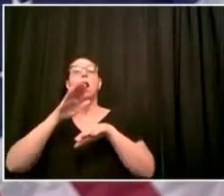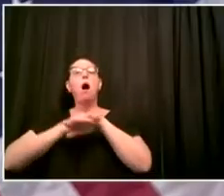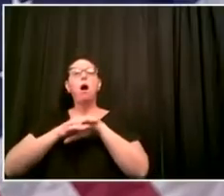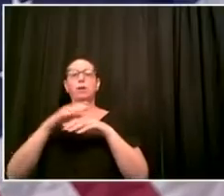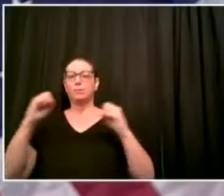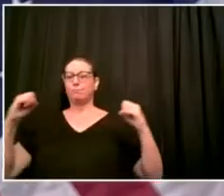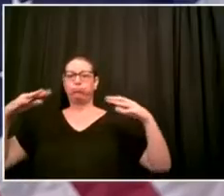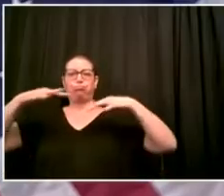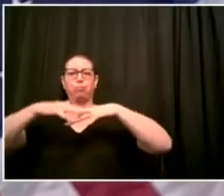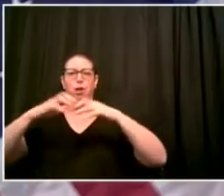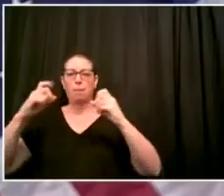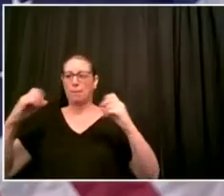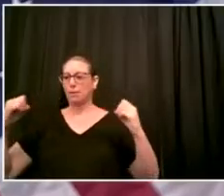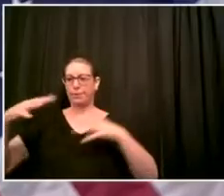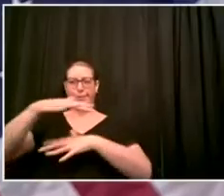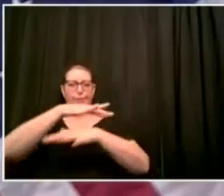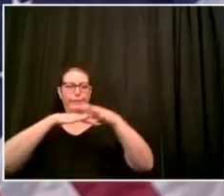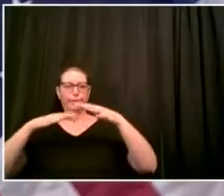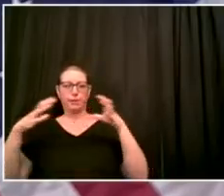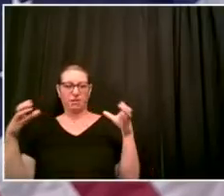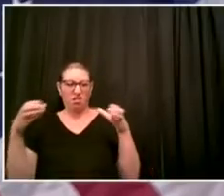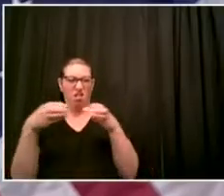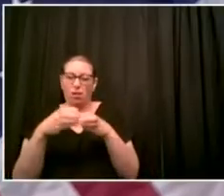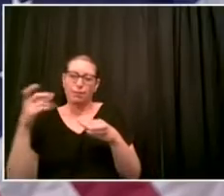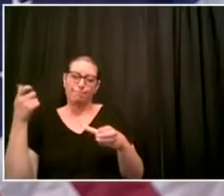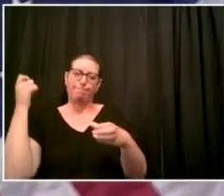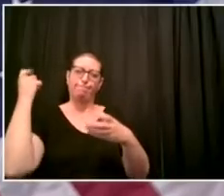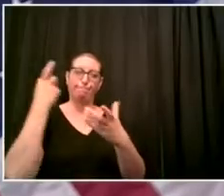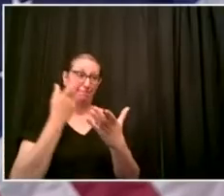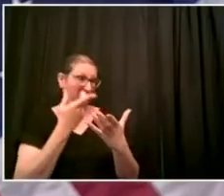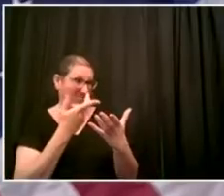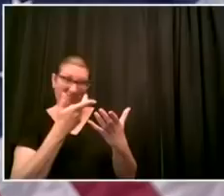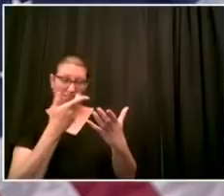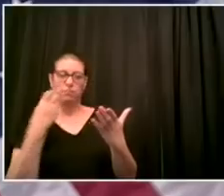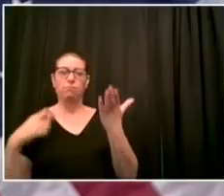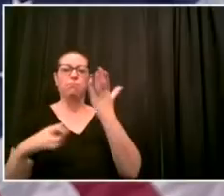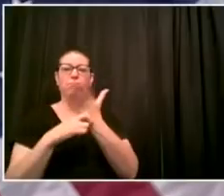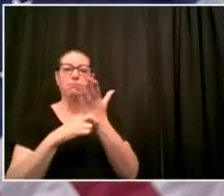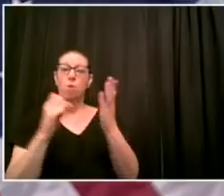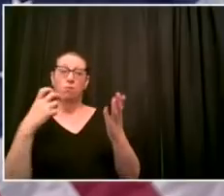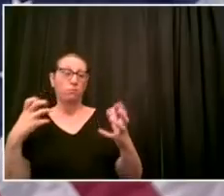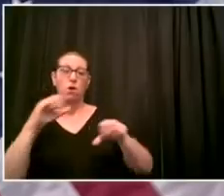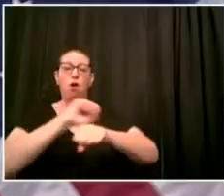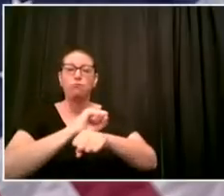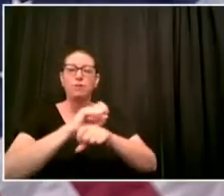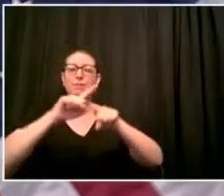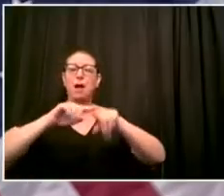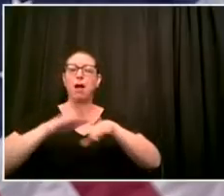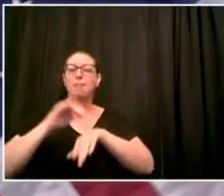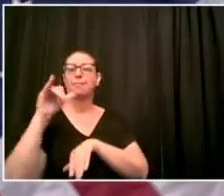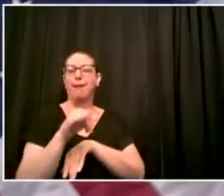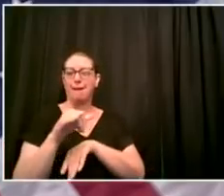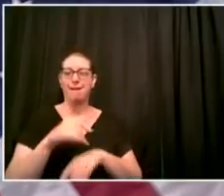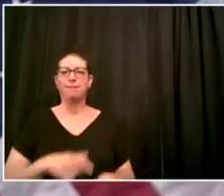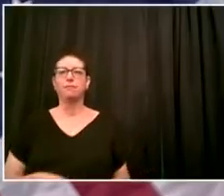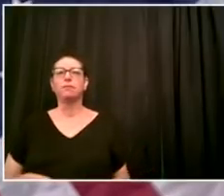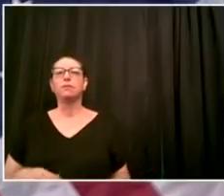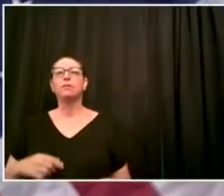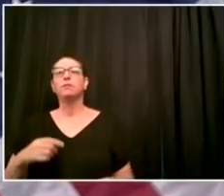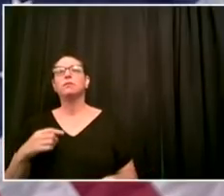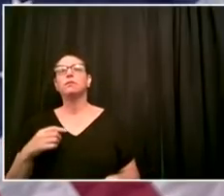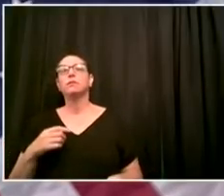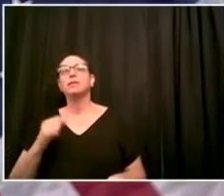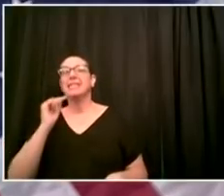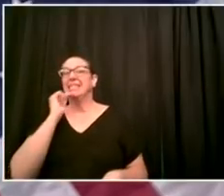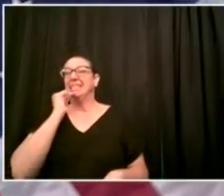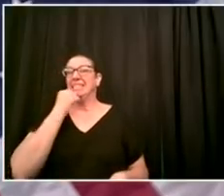role when we see a problem. We haven't seen that many problems, thank God. And folks, actually, whenever any authorities have been showing up, I looked at the weekend as